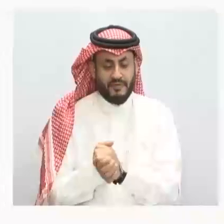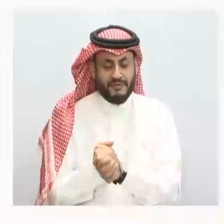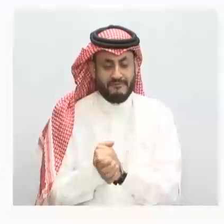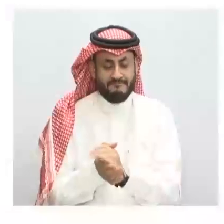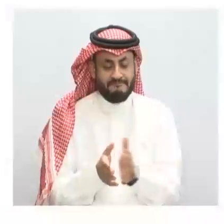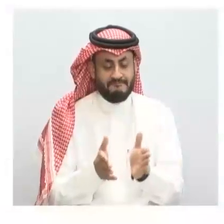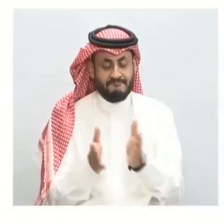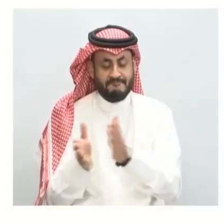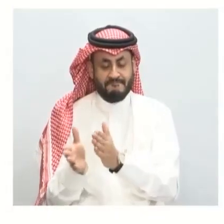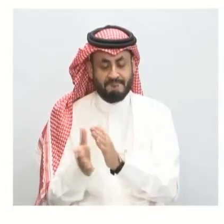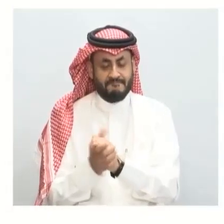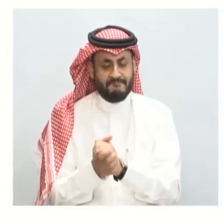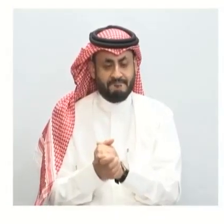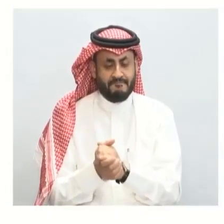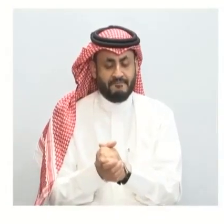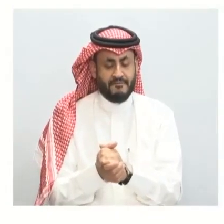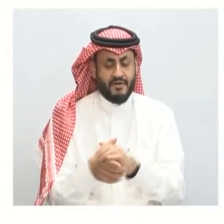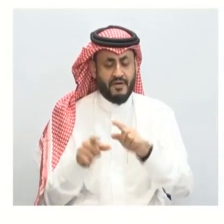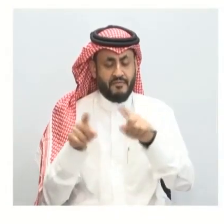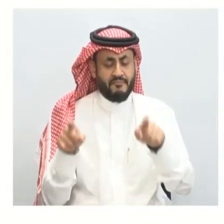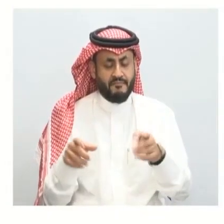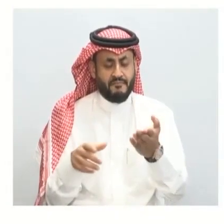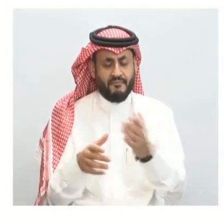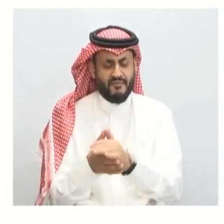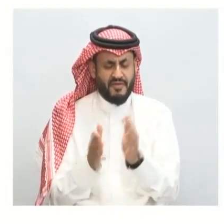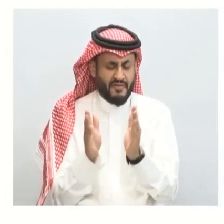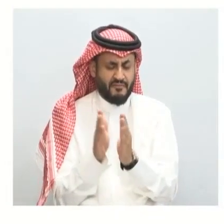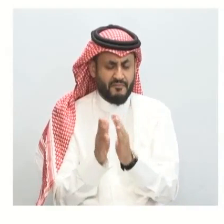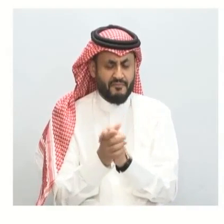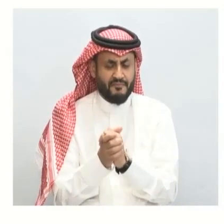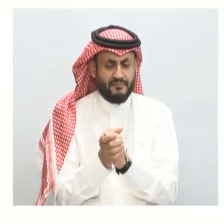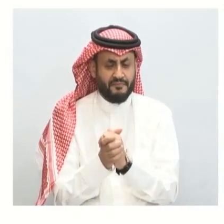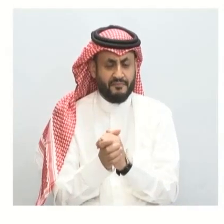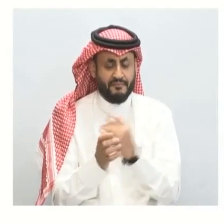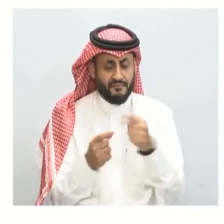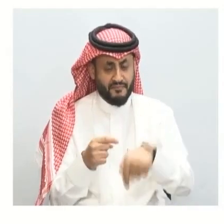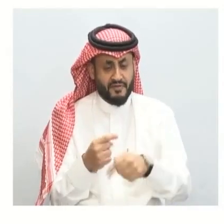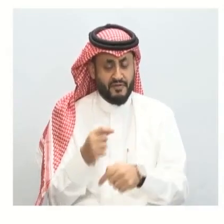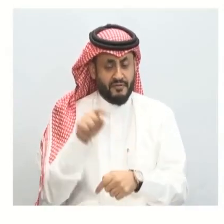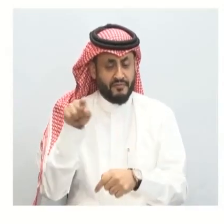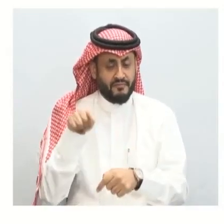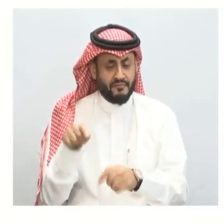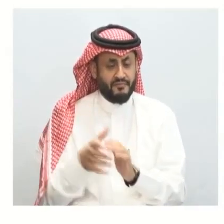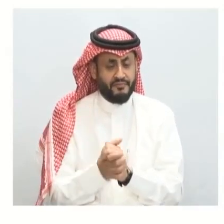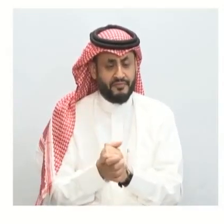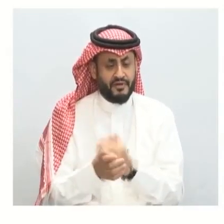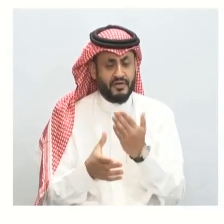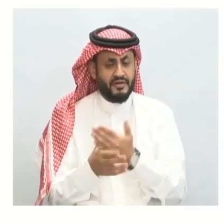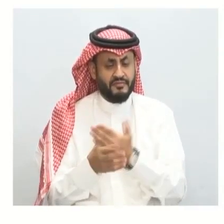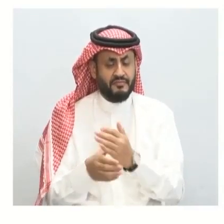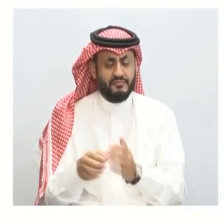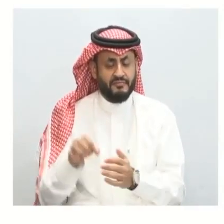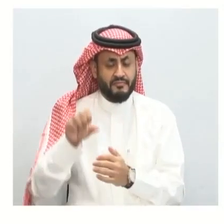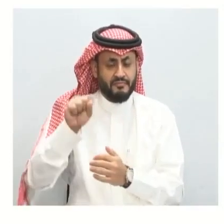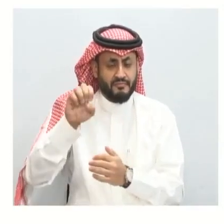Now we're going to move to the next paragraph here. Now we have a shorter paragraph. We do have a question. Now why are